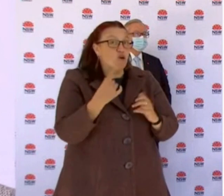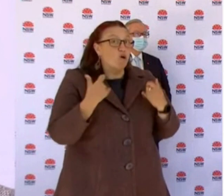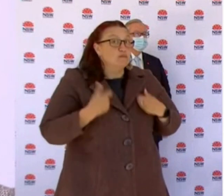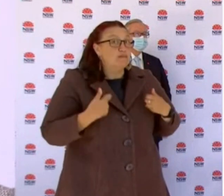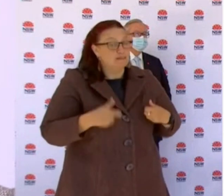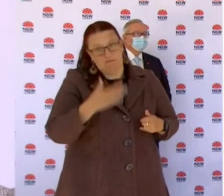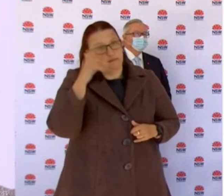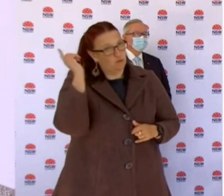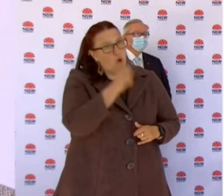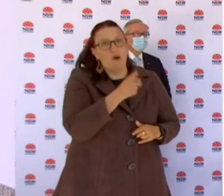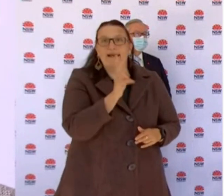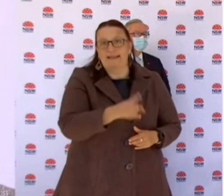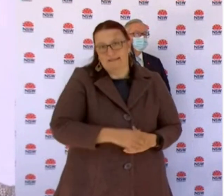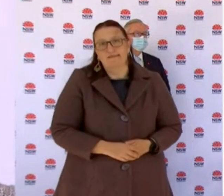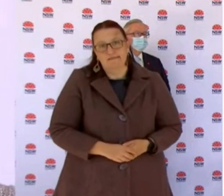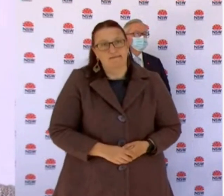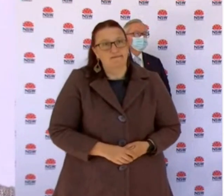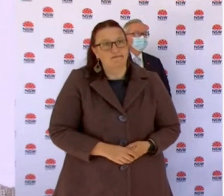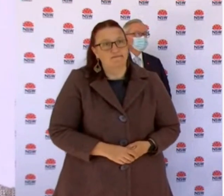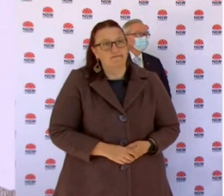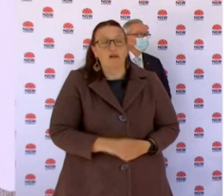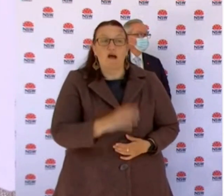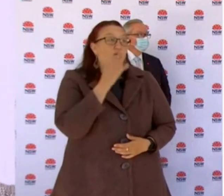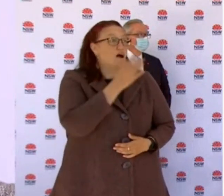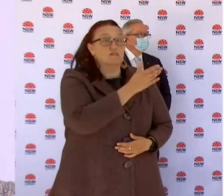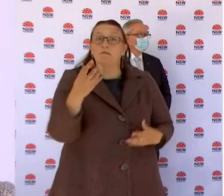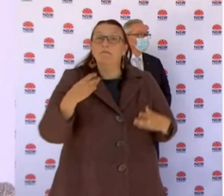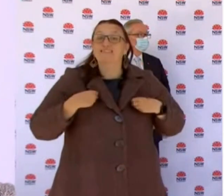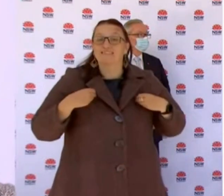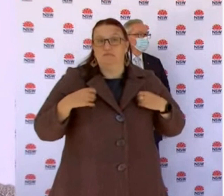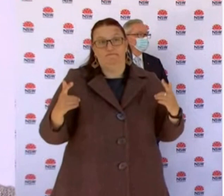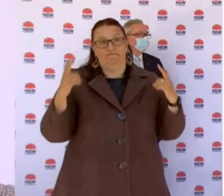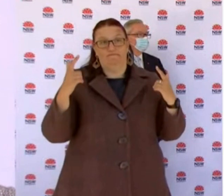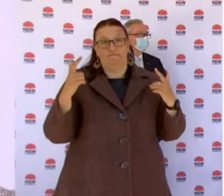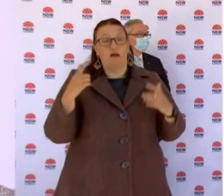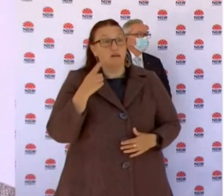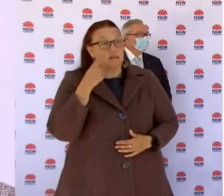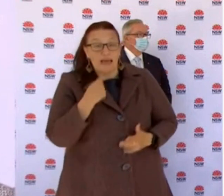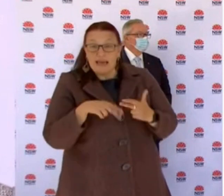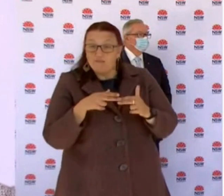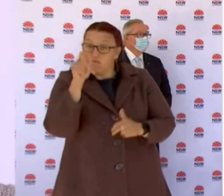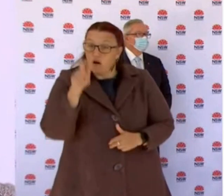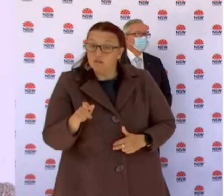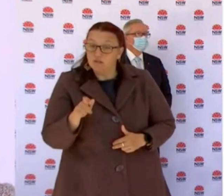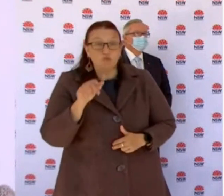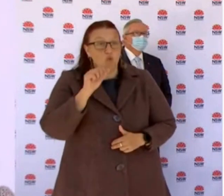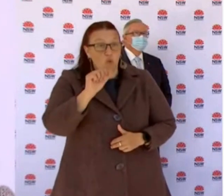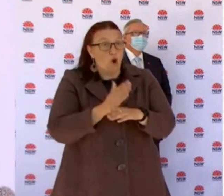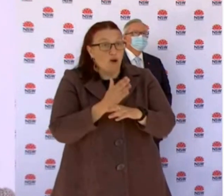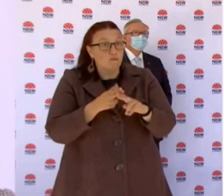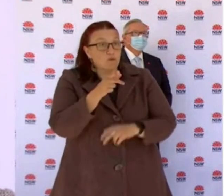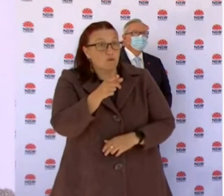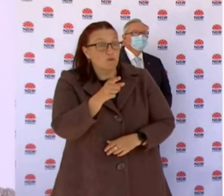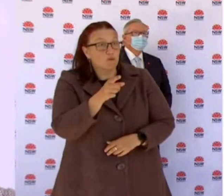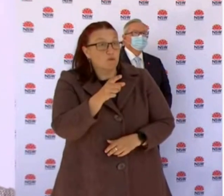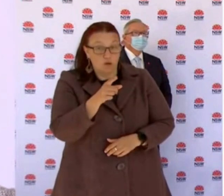their workers to take time off and get tested, and actively really send that message that we as business owners will